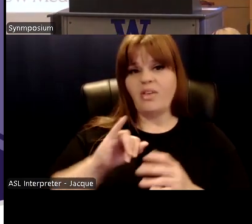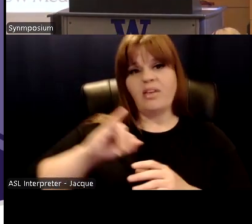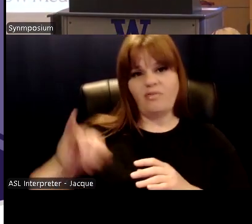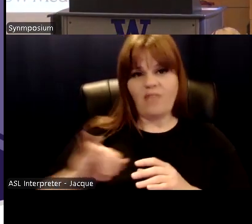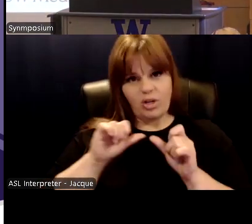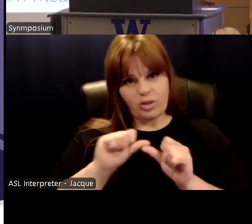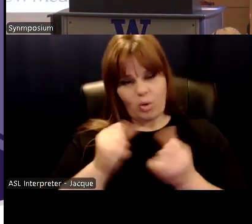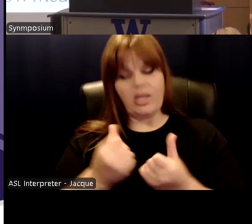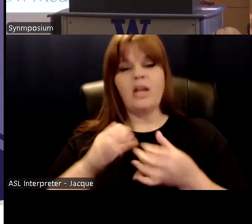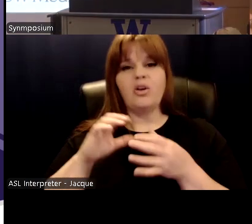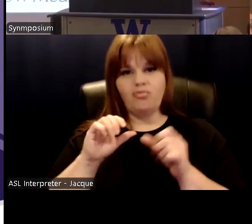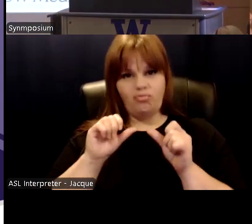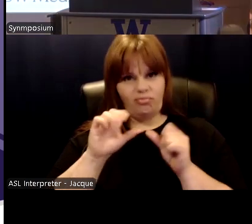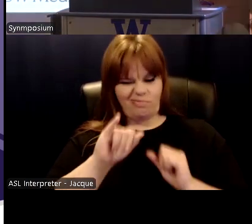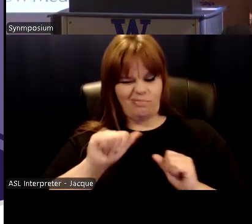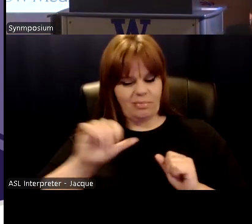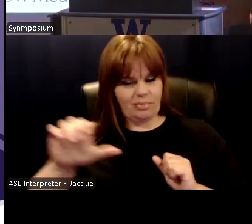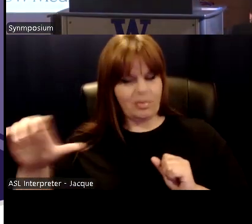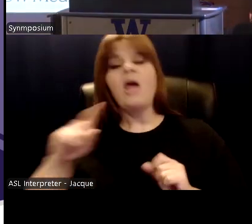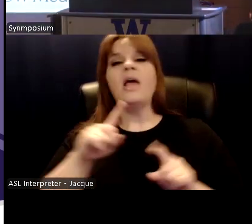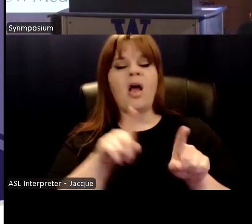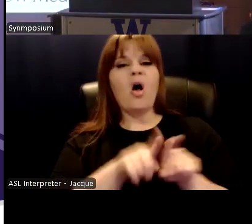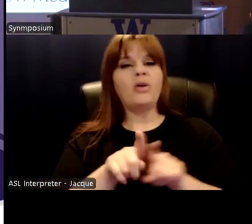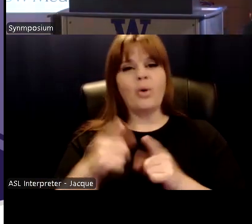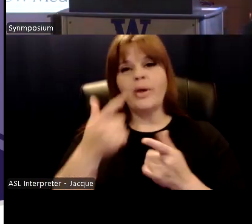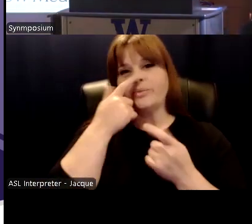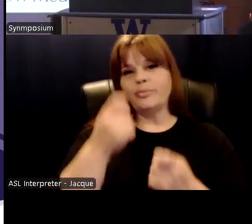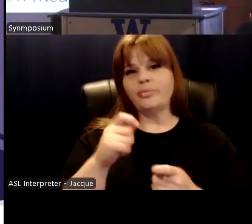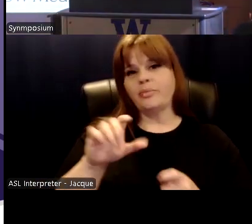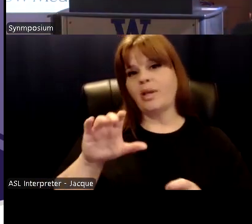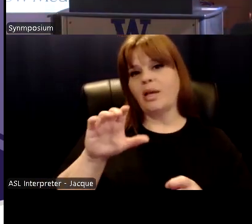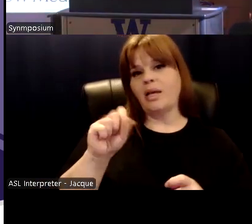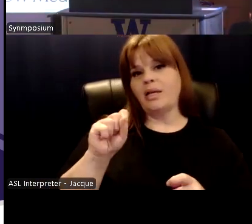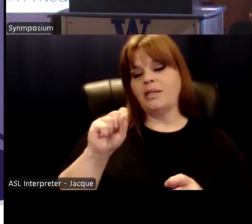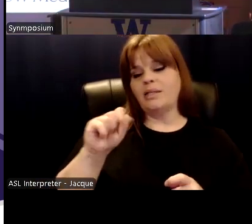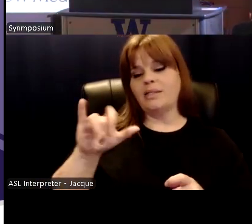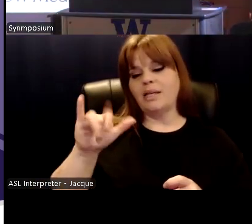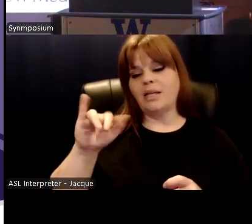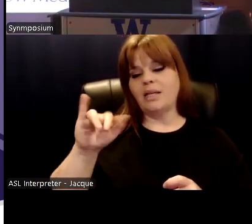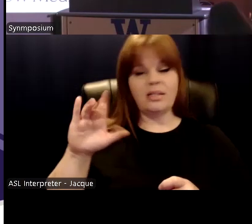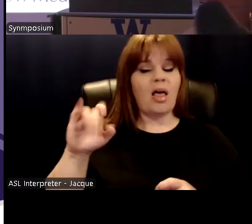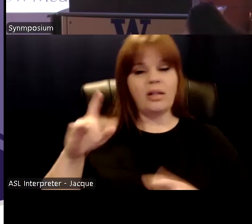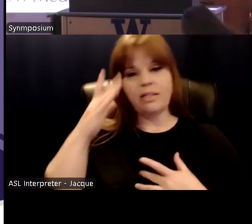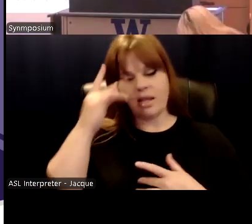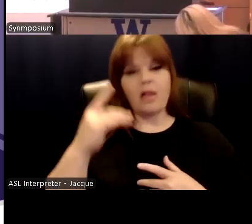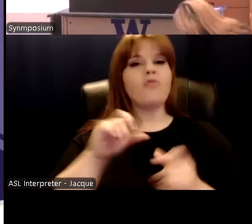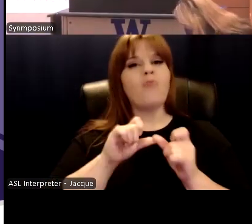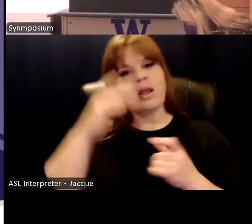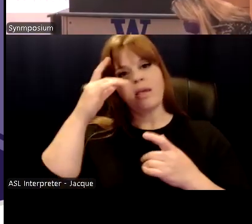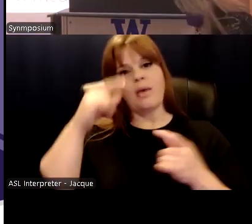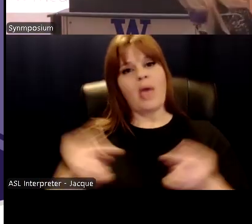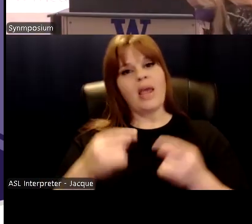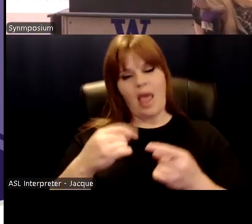you heard. In addition to long COVID, he has an interest in sickle cell disease, chronic pain, and mindfulness-based pain